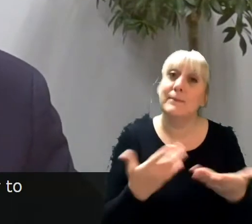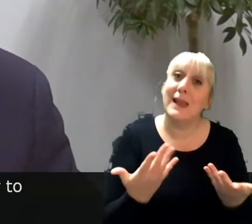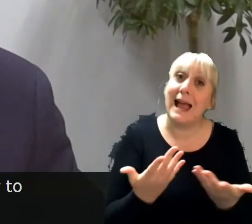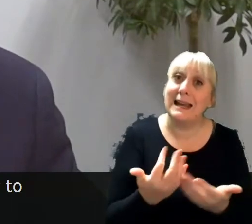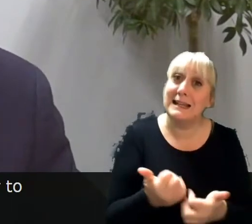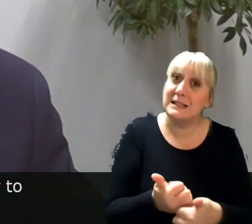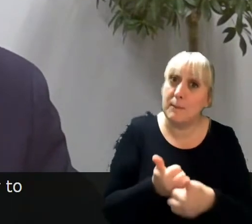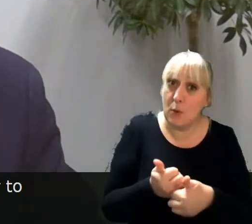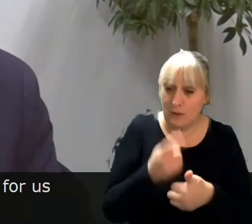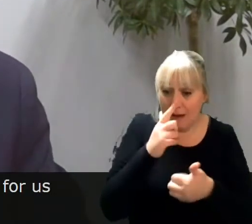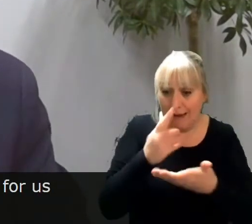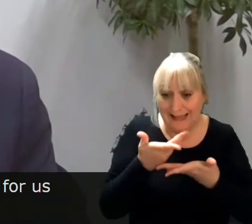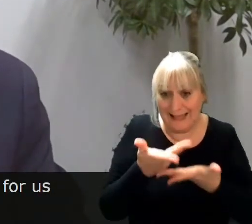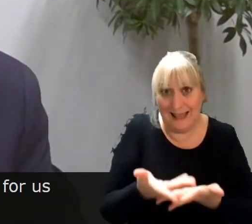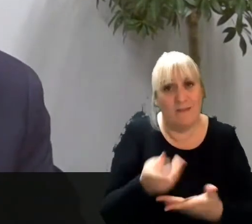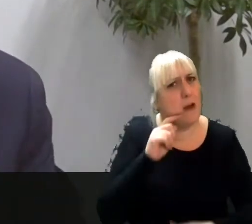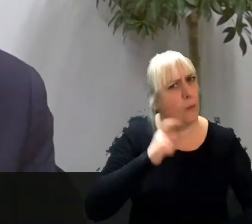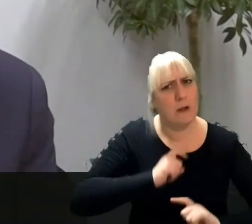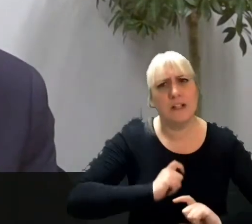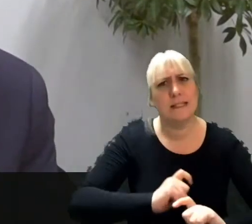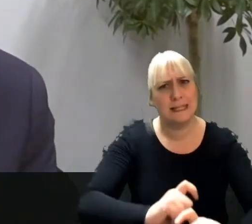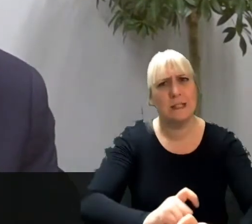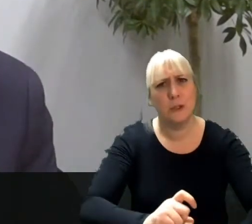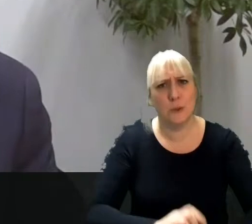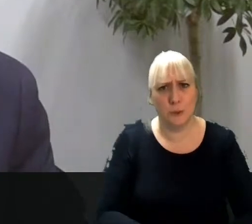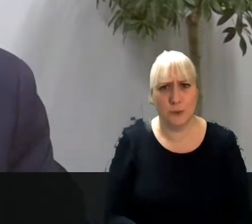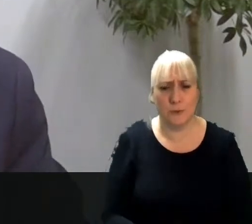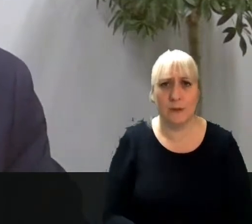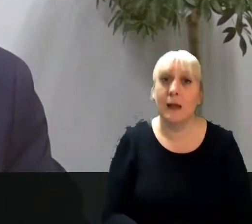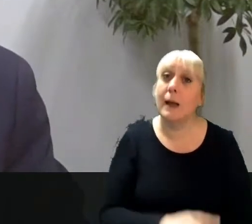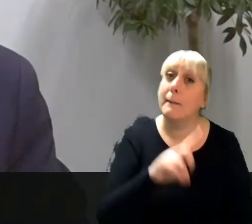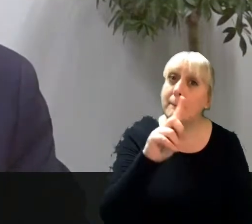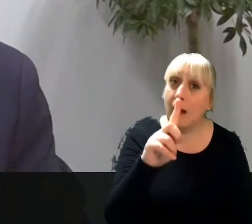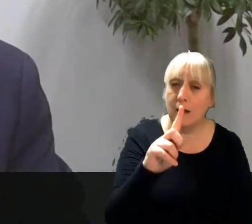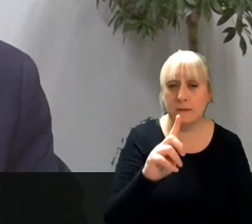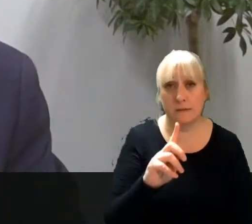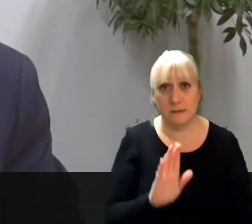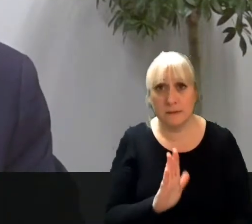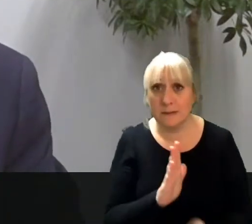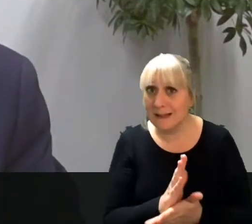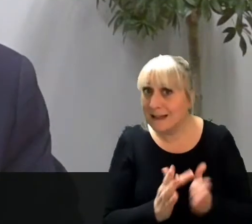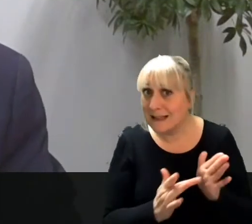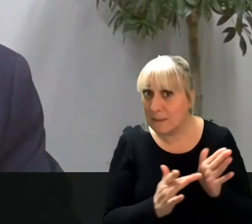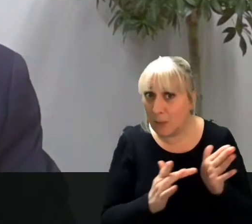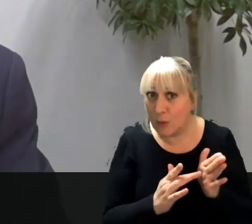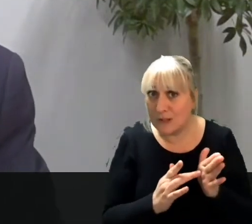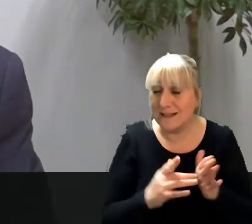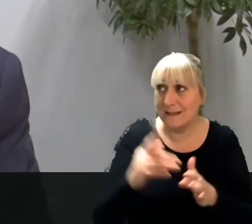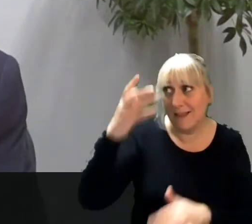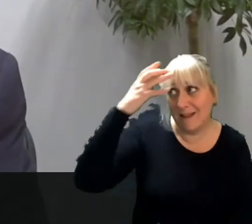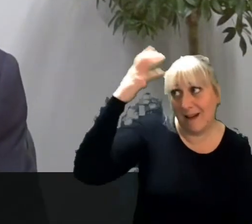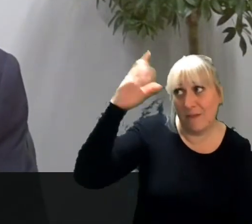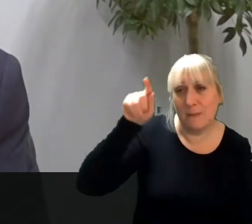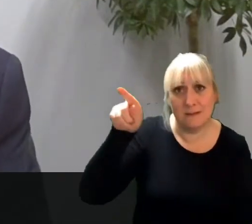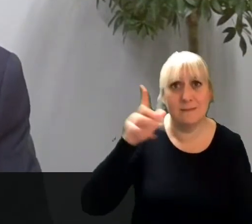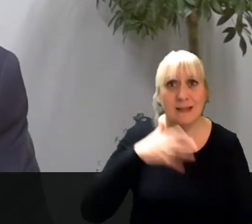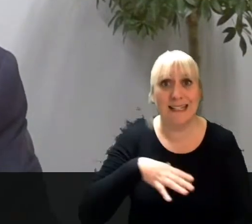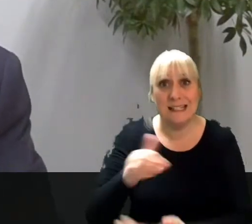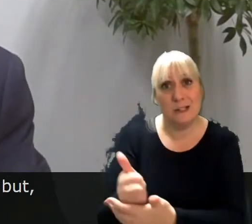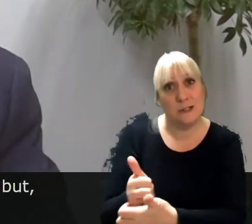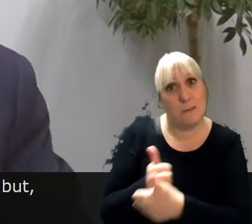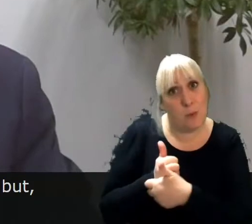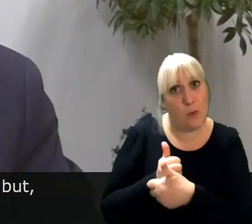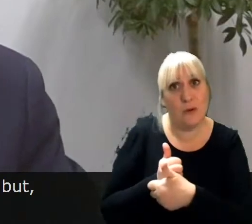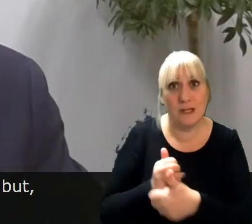area, I'll continue to give. But, and there's a really important but, we need support from the government by way of finances. If